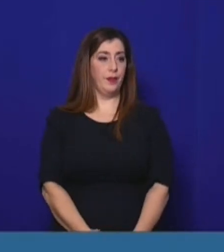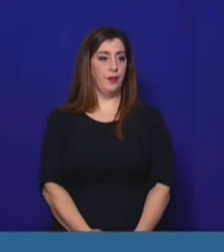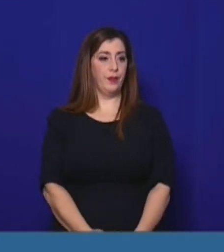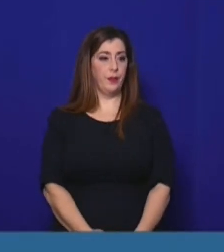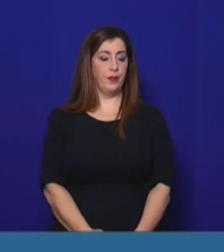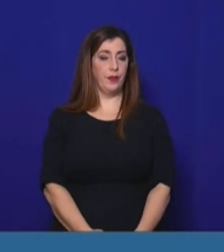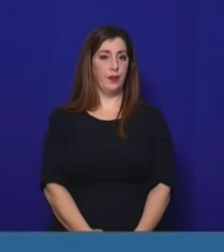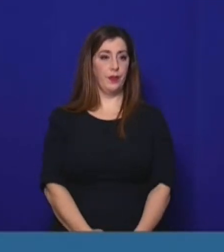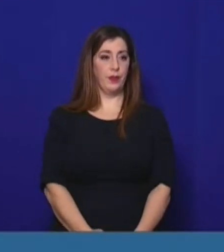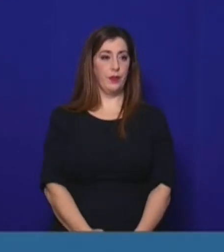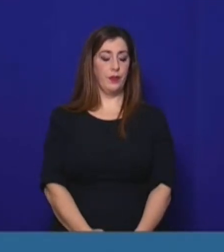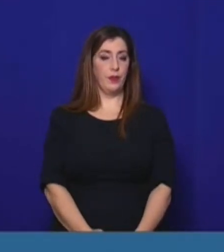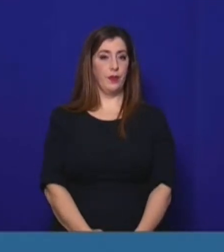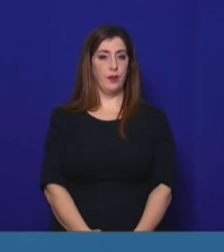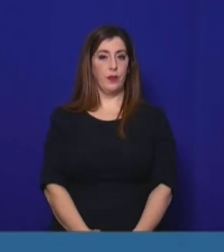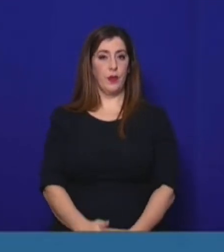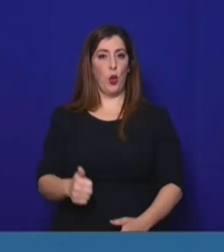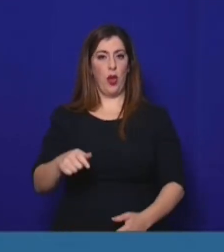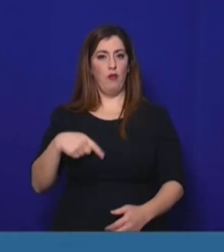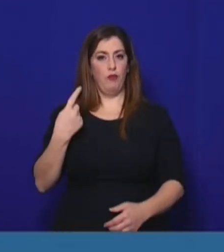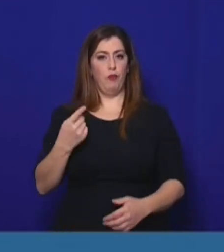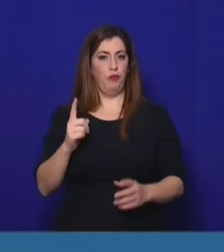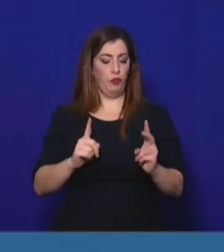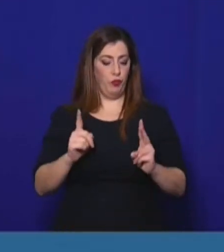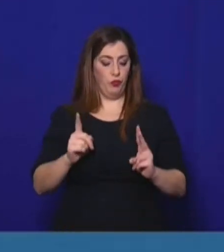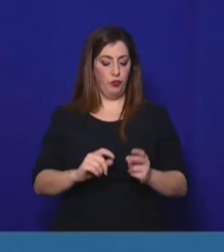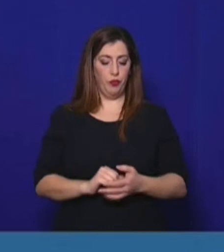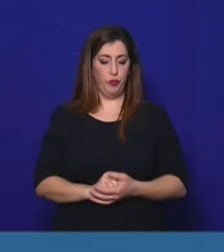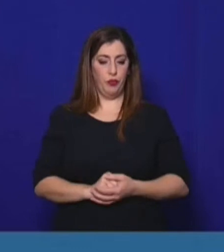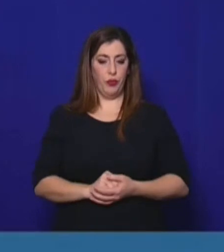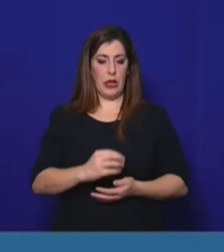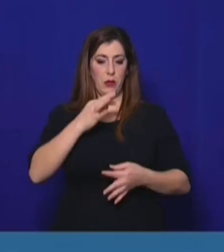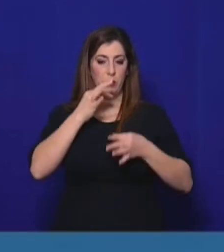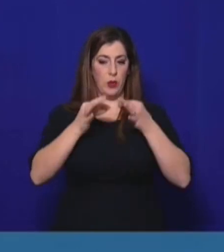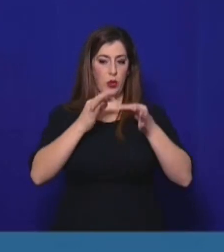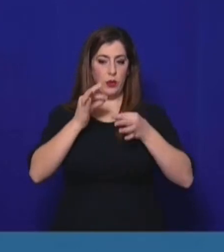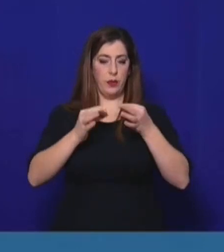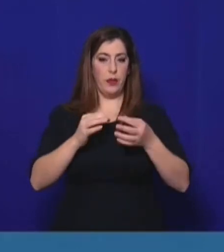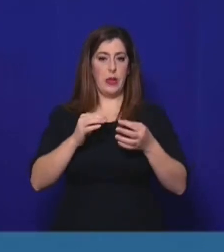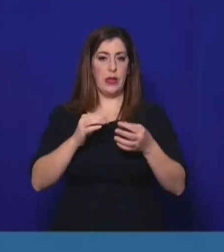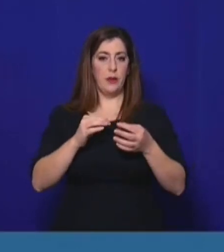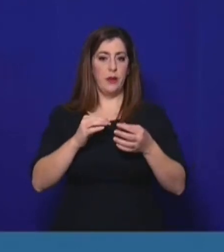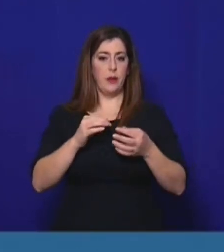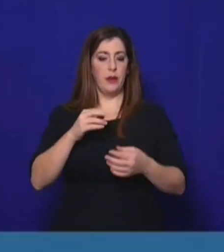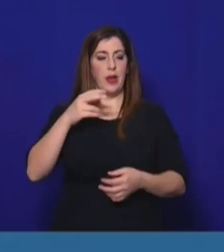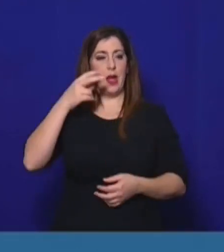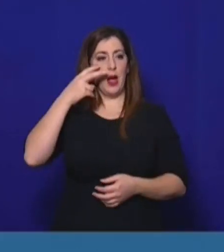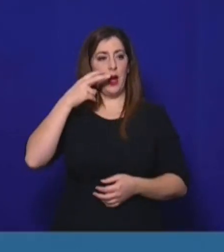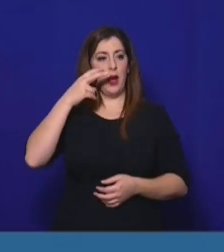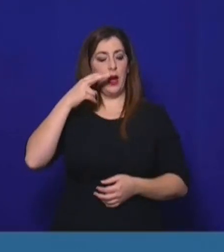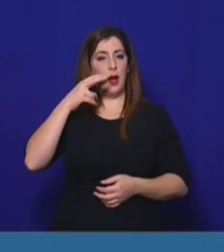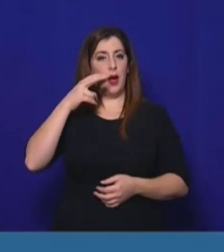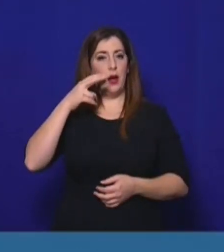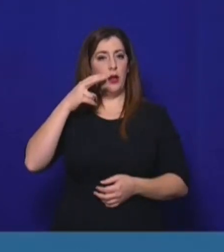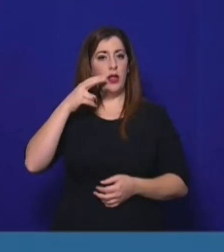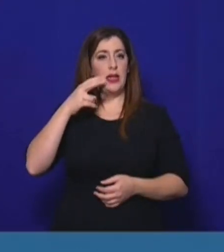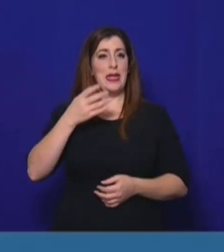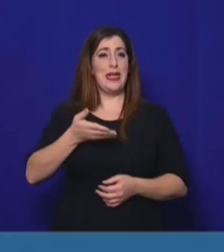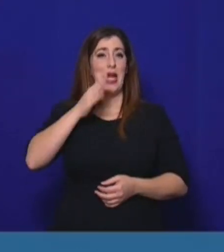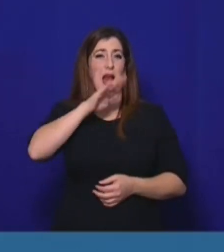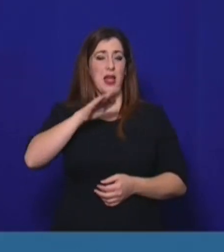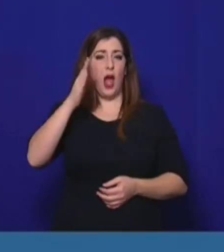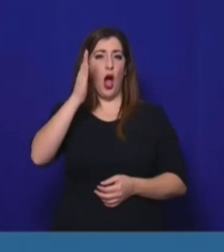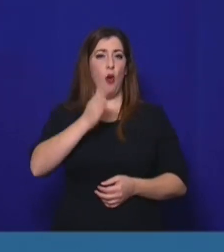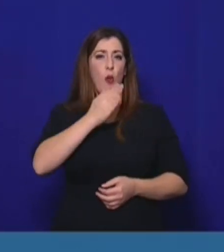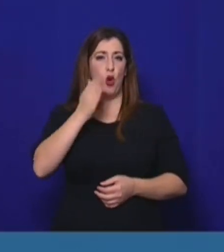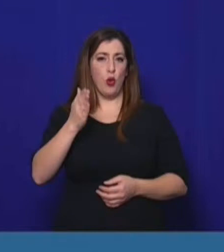Good afternoon, Claire Farrugia from Times of Malta. Professor Gauci, you just said earlier that the most common age group for deaths is the 75 to 84 years